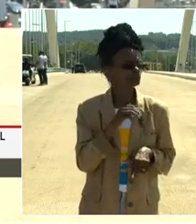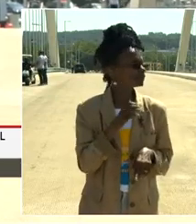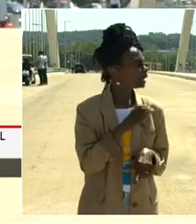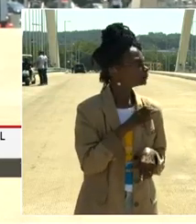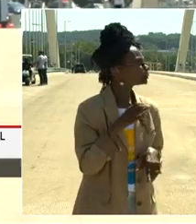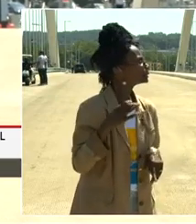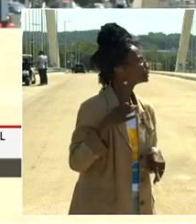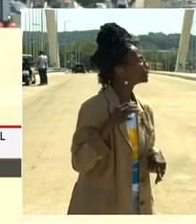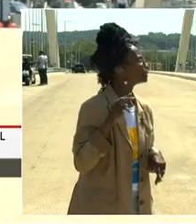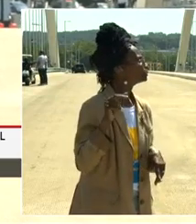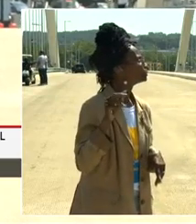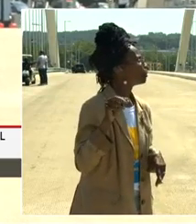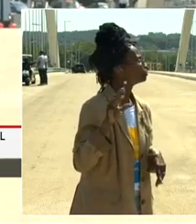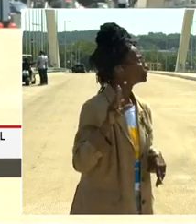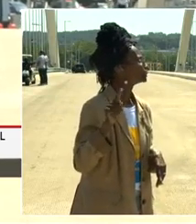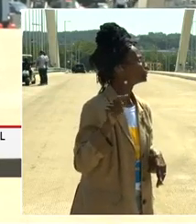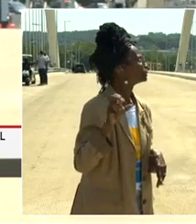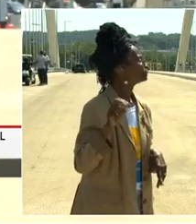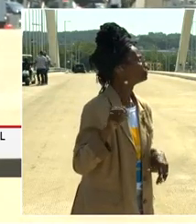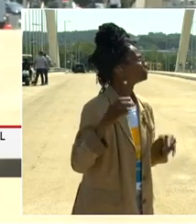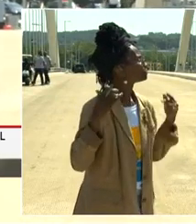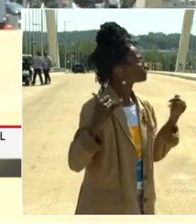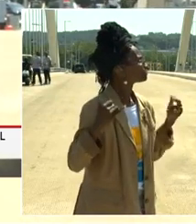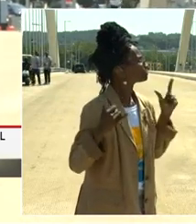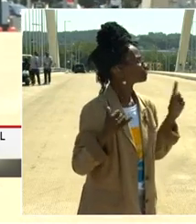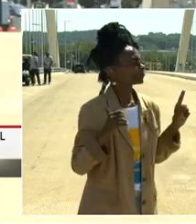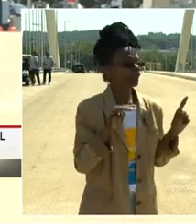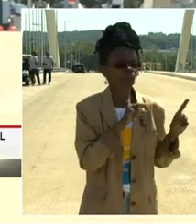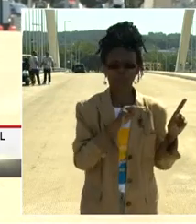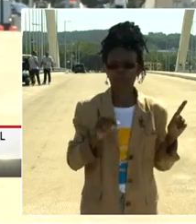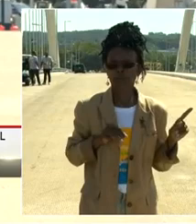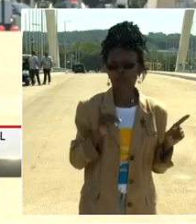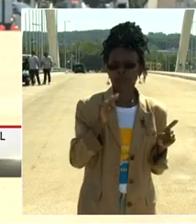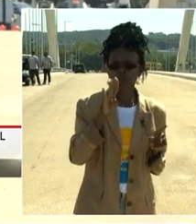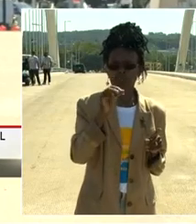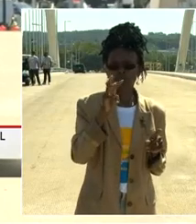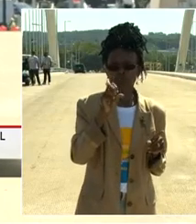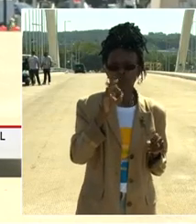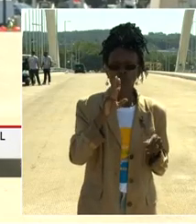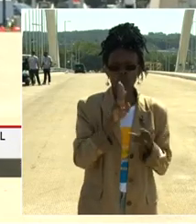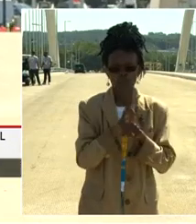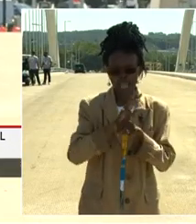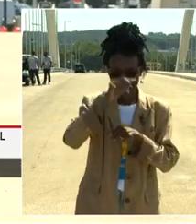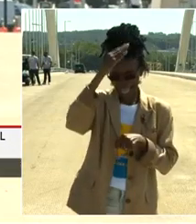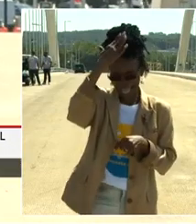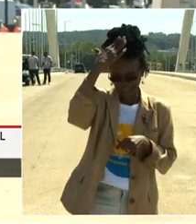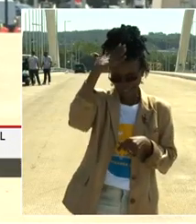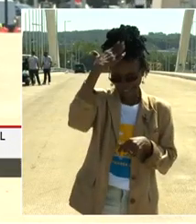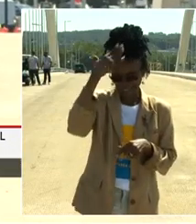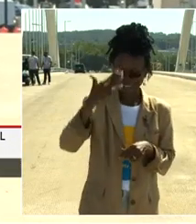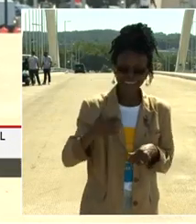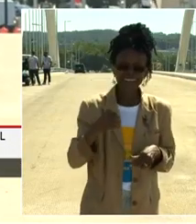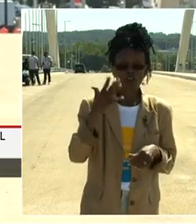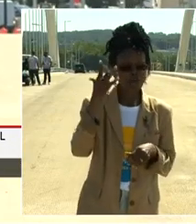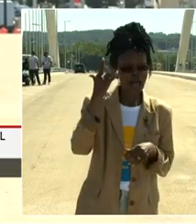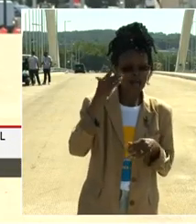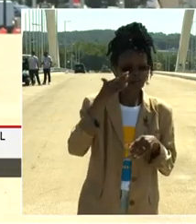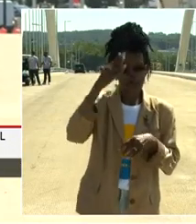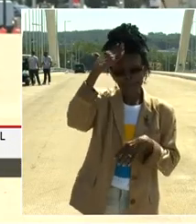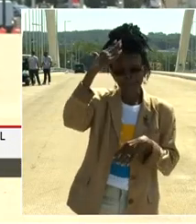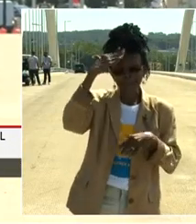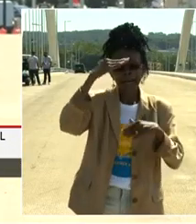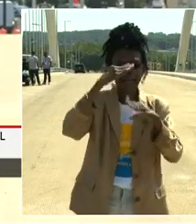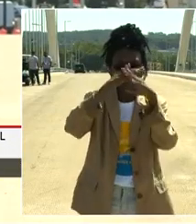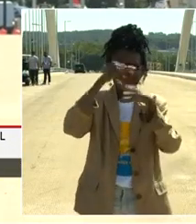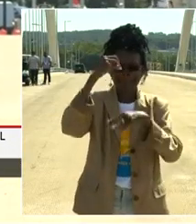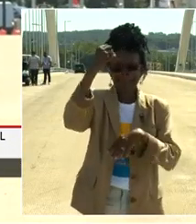Now we're going to have our final speakers join us, but I want to thank the members of the council who have